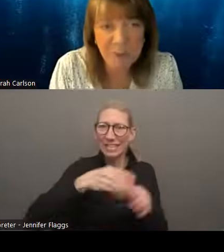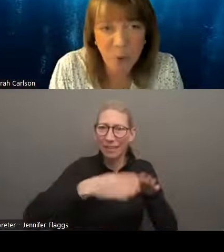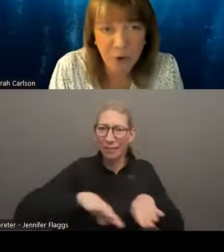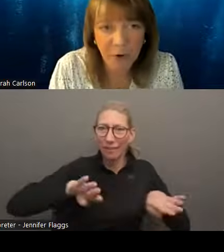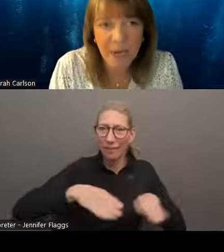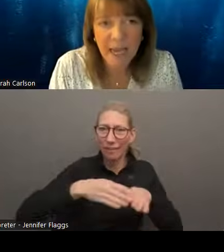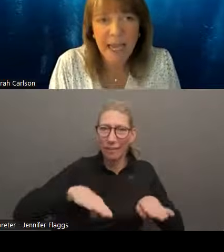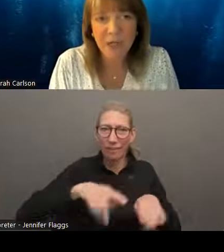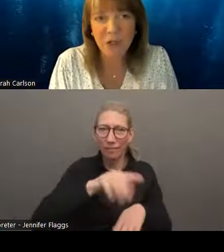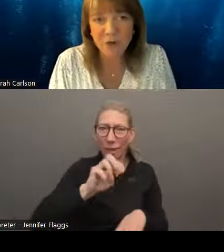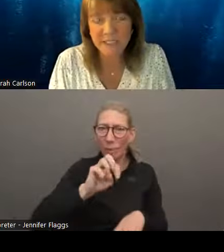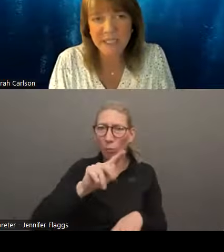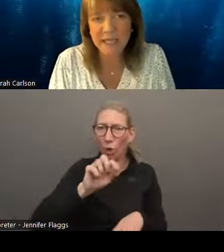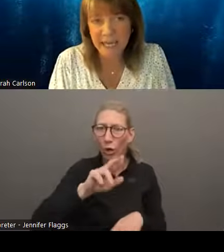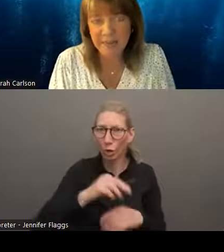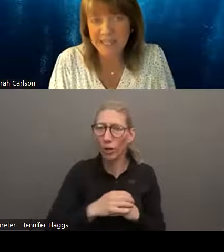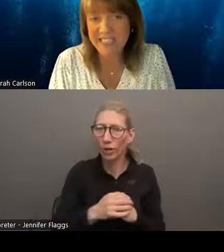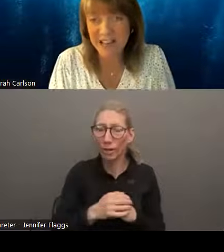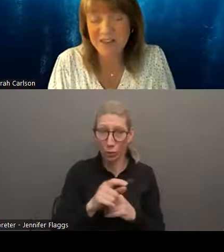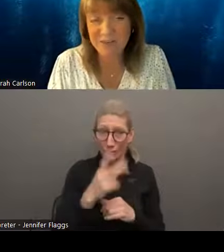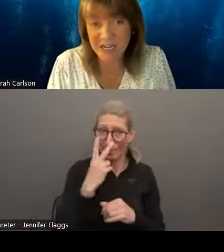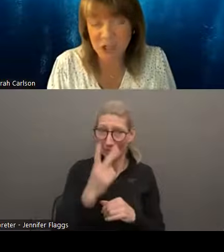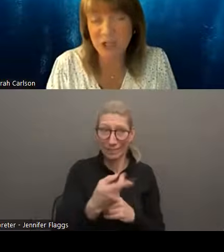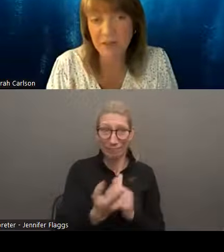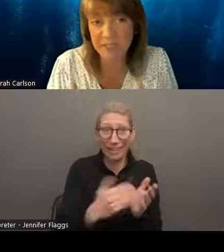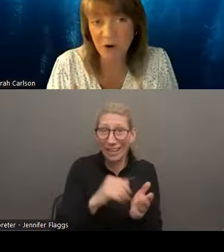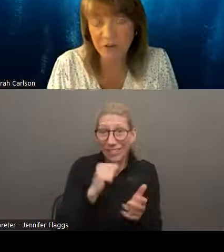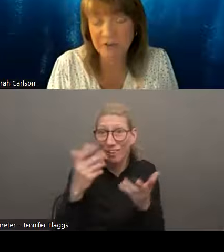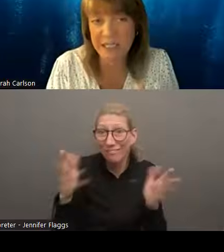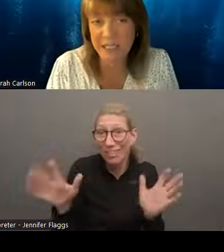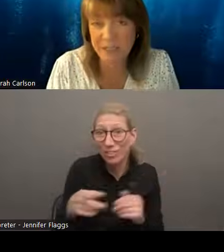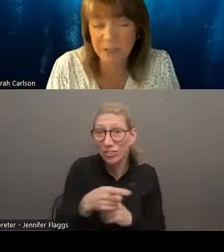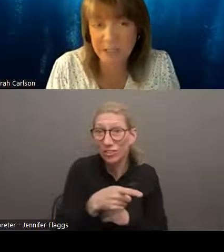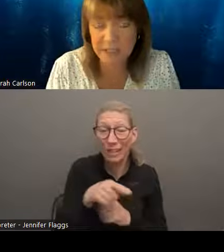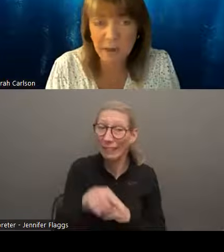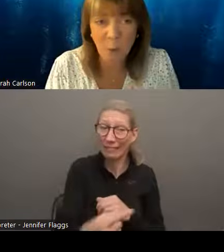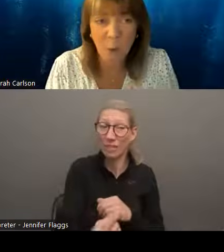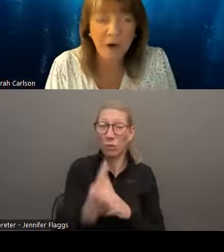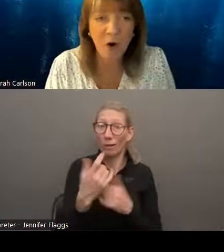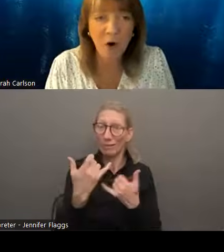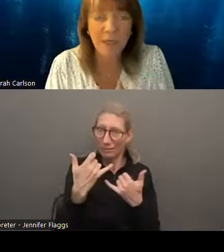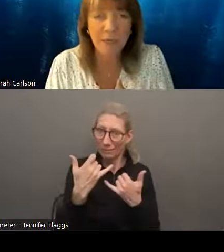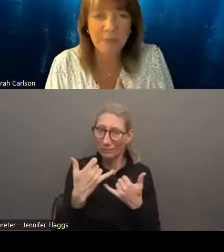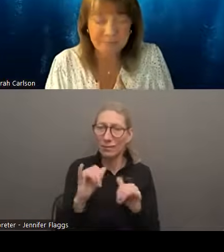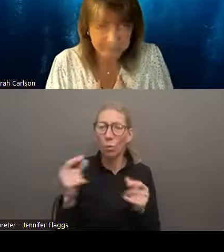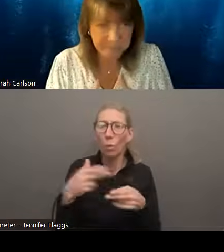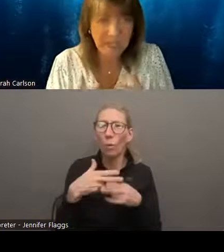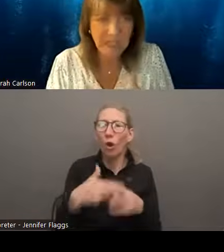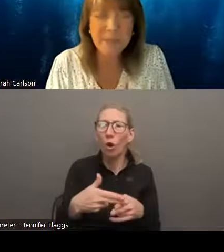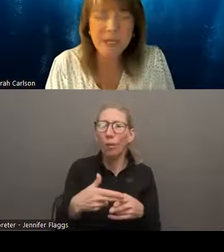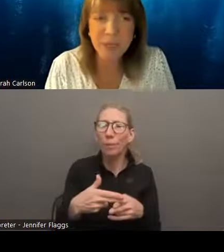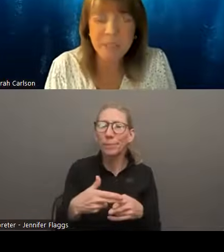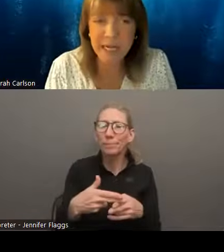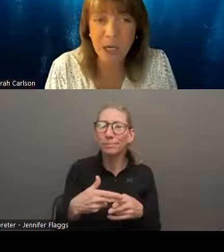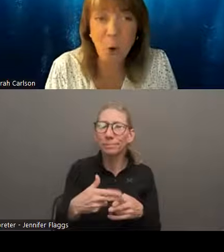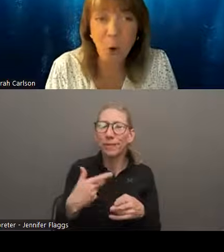of this mortar. And you can see again that it's not finished. This artifact is what we call, it's